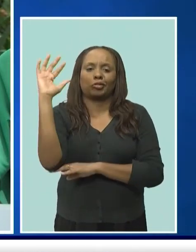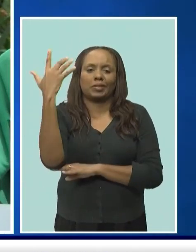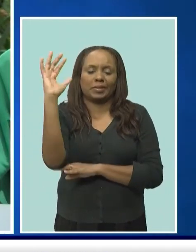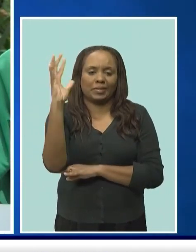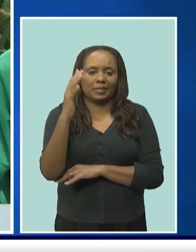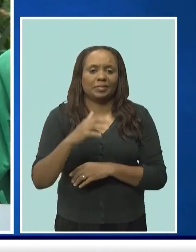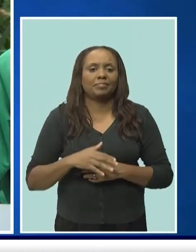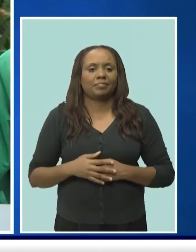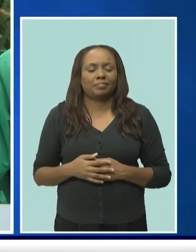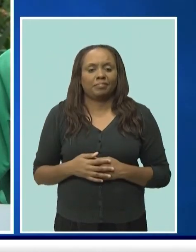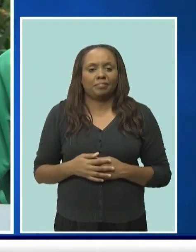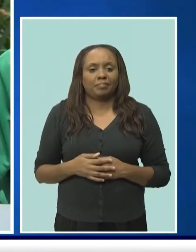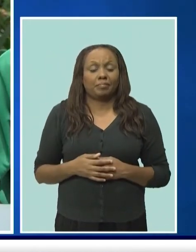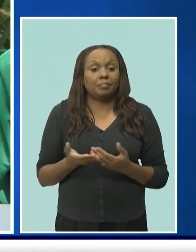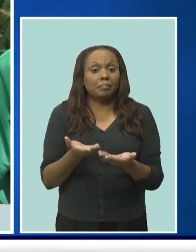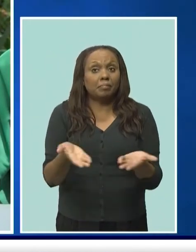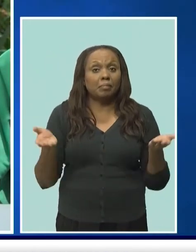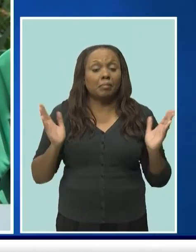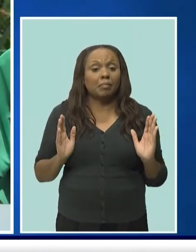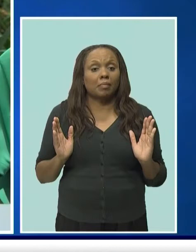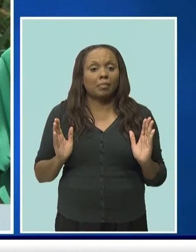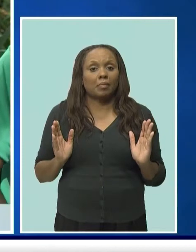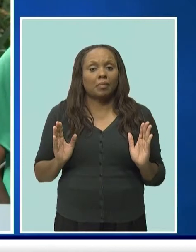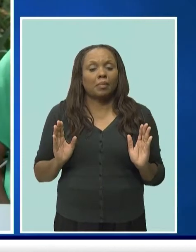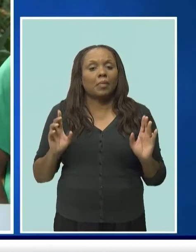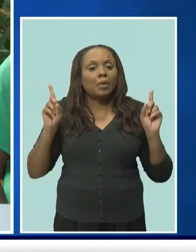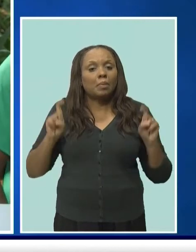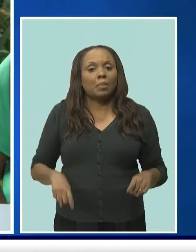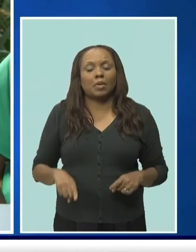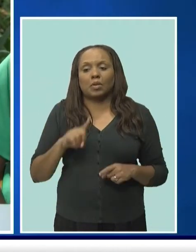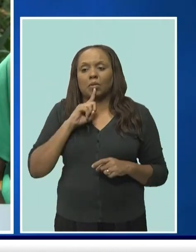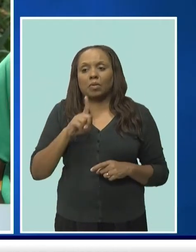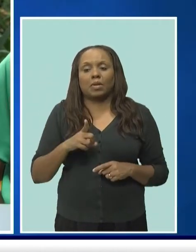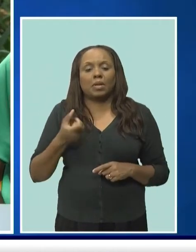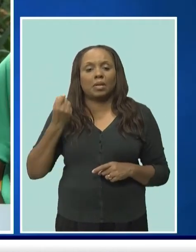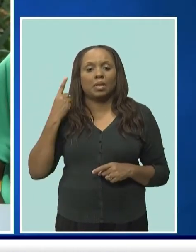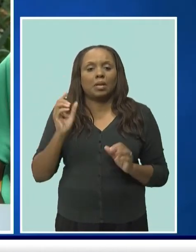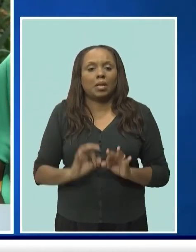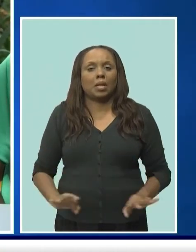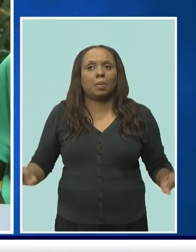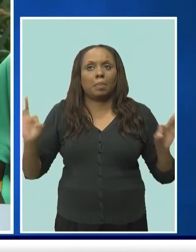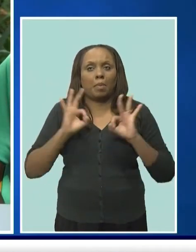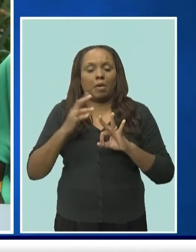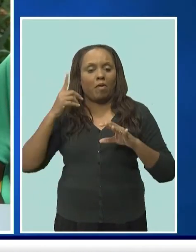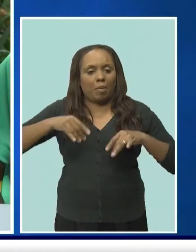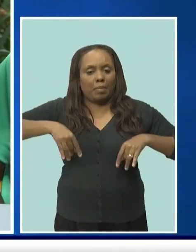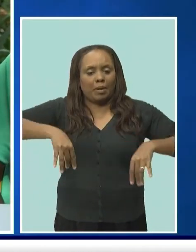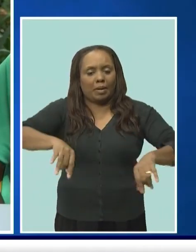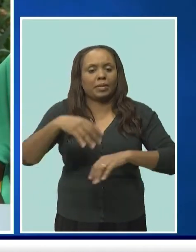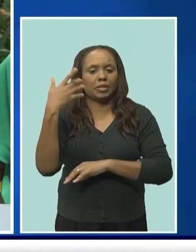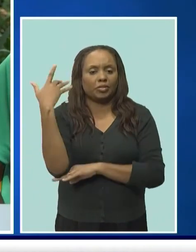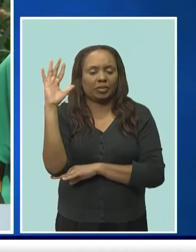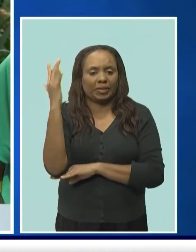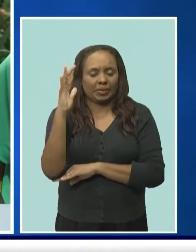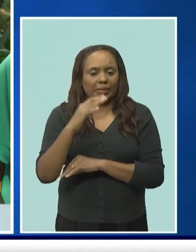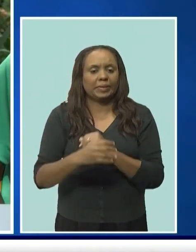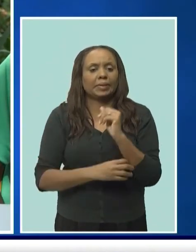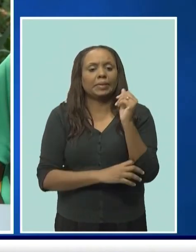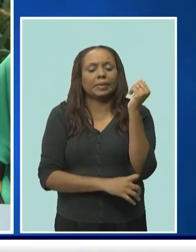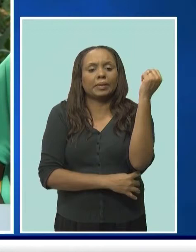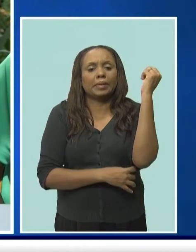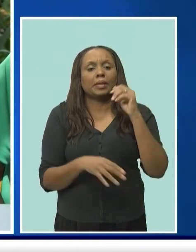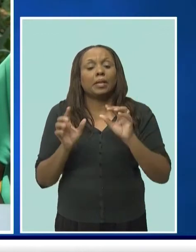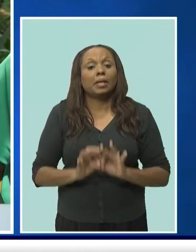say to Barbadians, you must never underestimate the importance of planting those trees. You must never underestimate